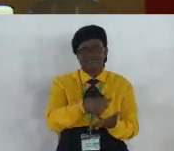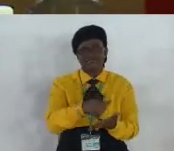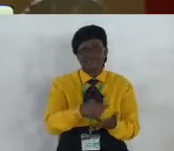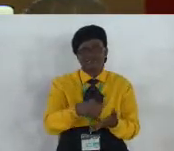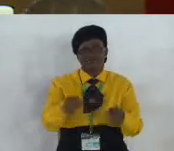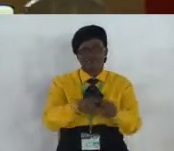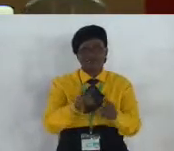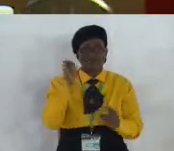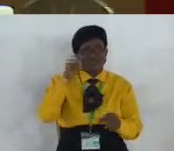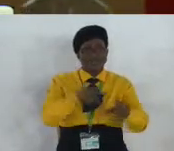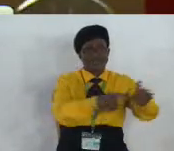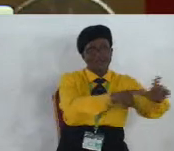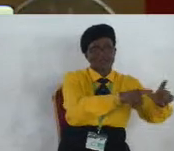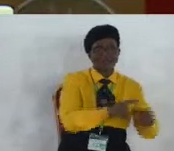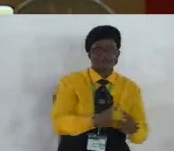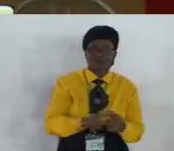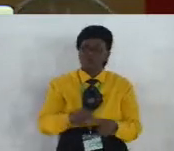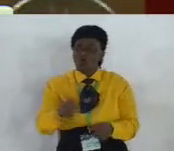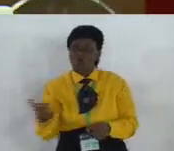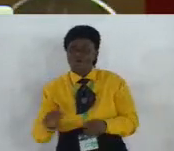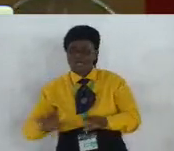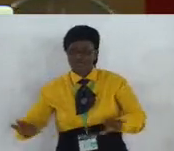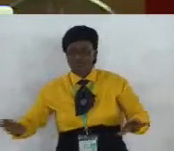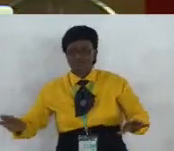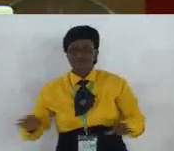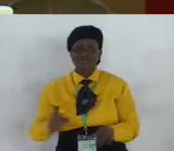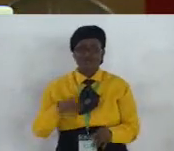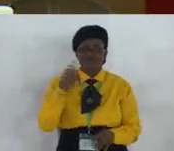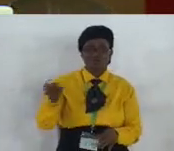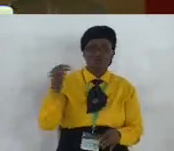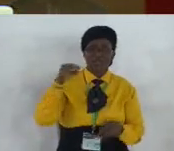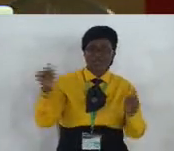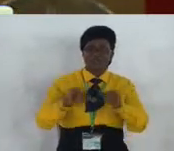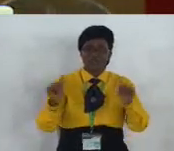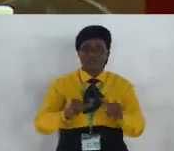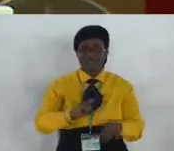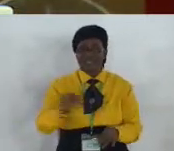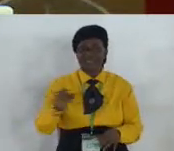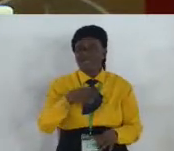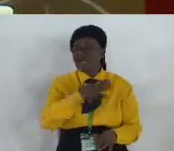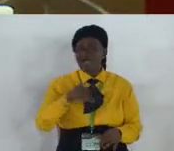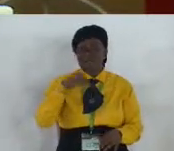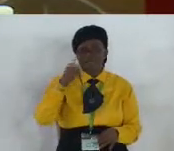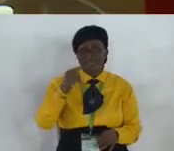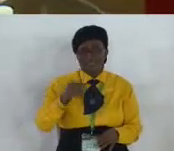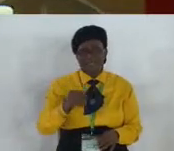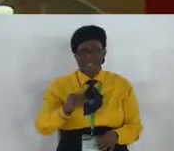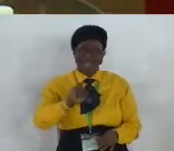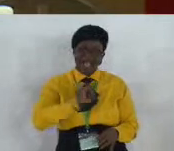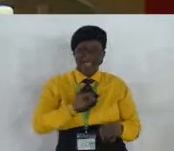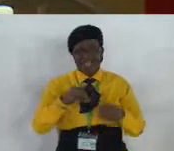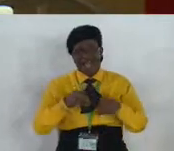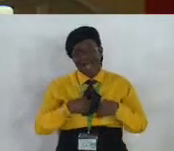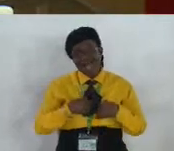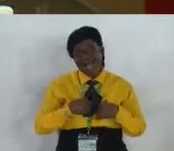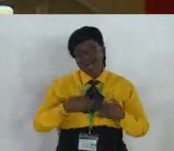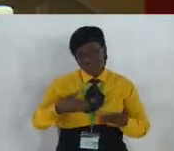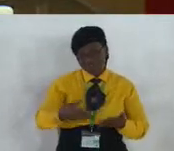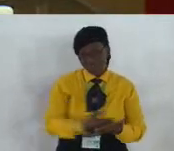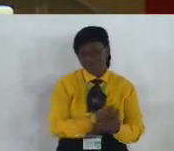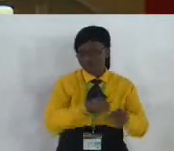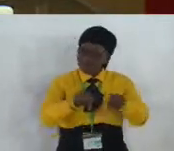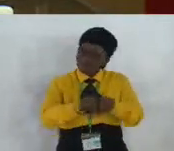So he ran to the other children who were playing and said, "I have brand new shoes for